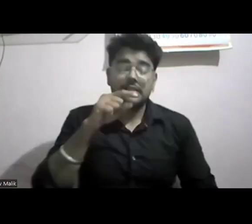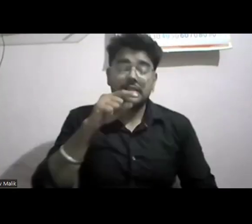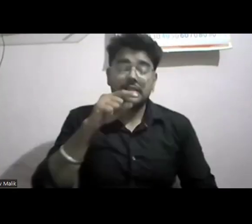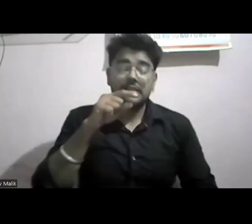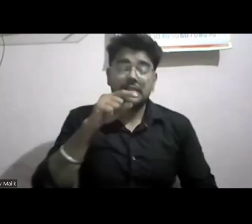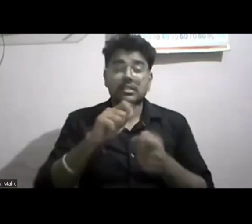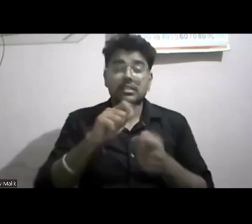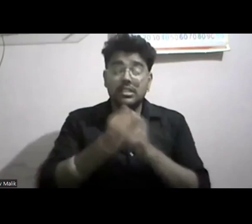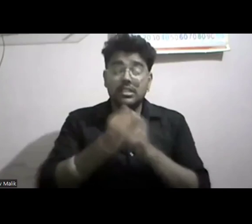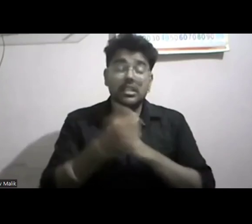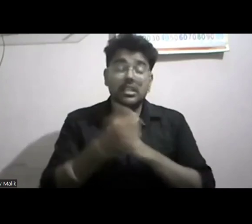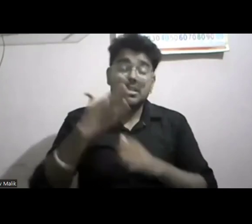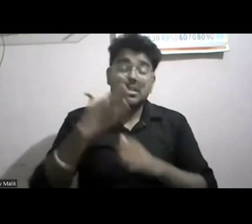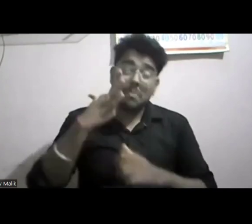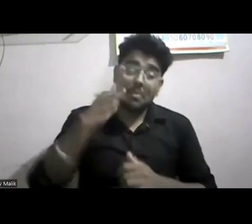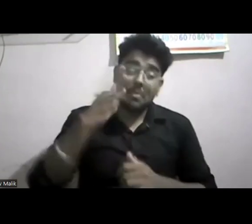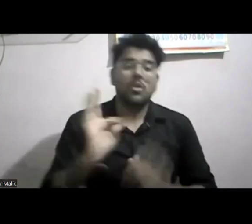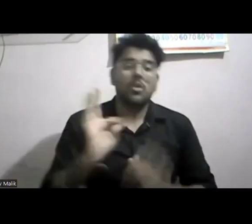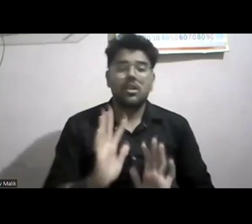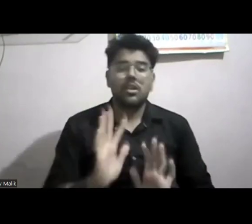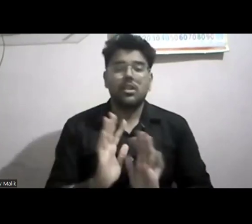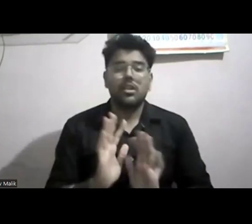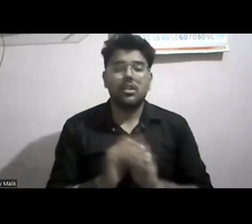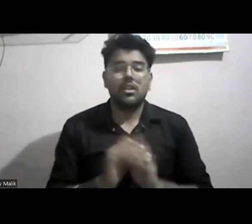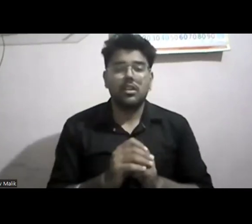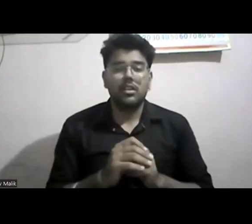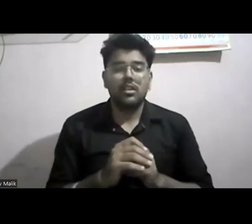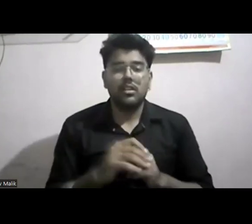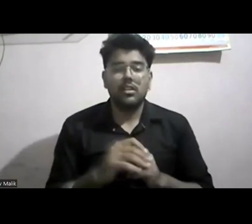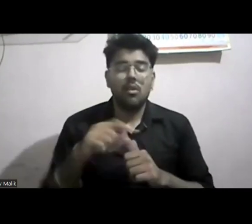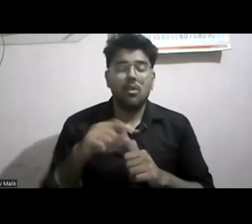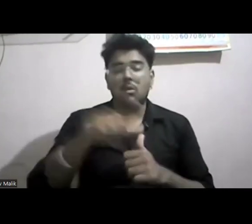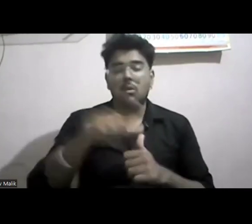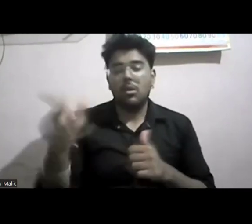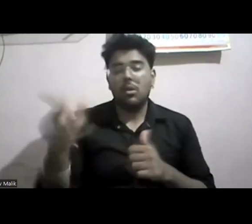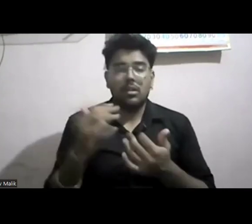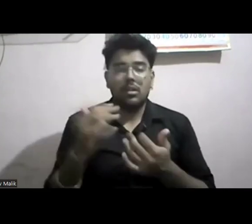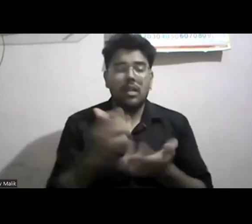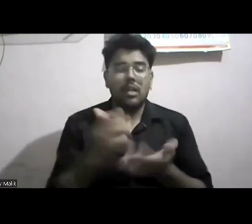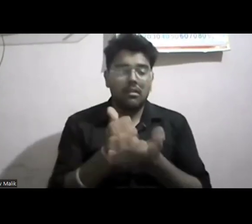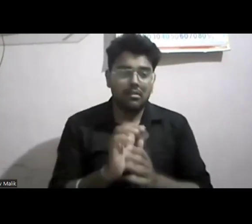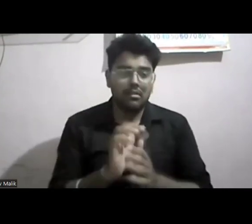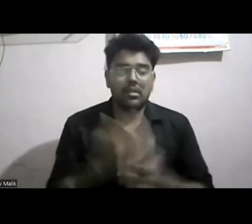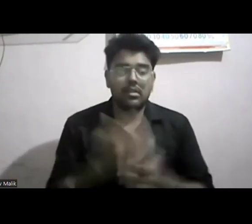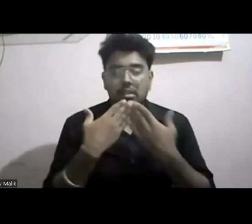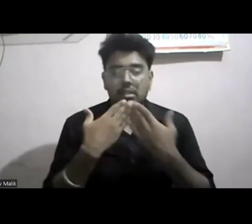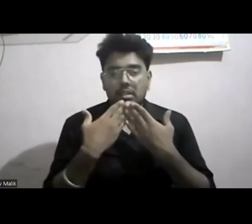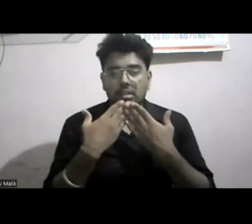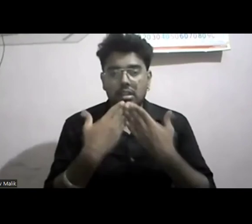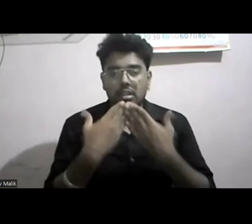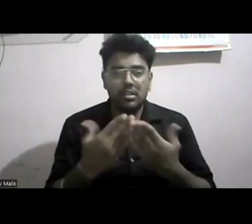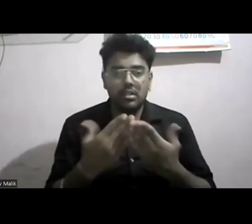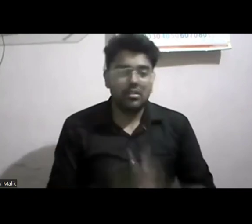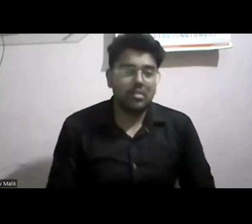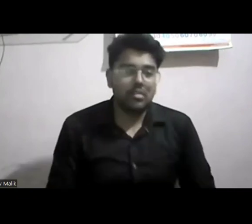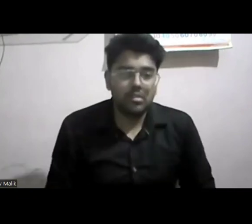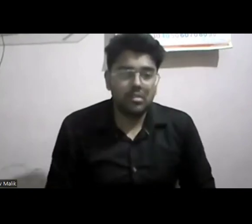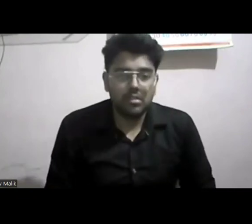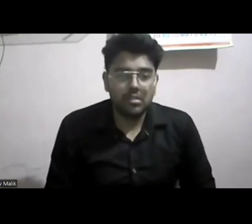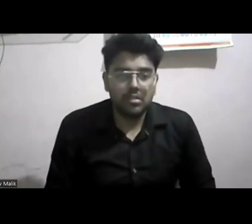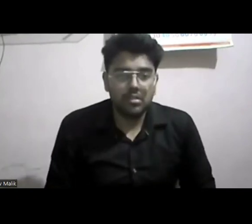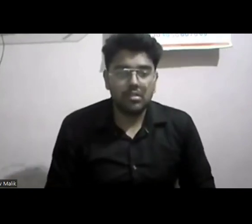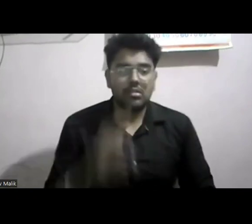every institution, in every society. Thank you, ma'am. You touched every